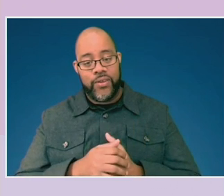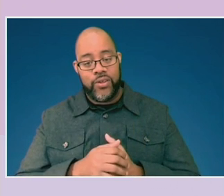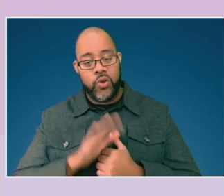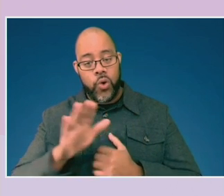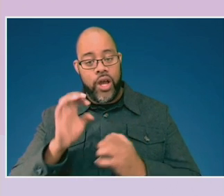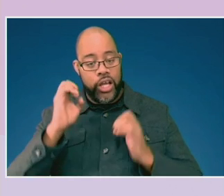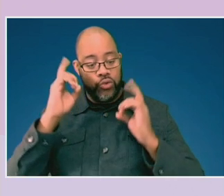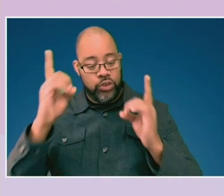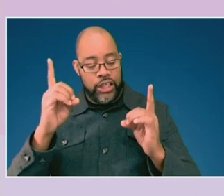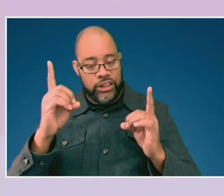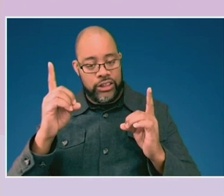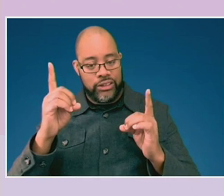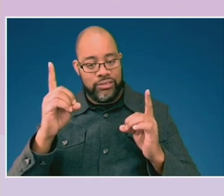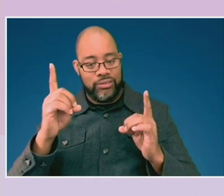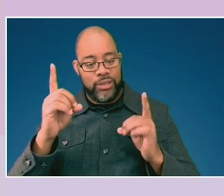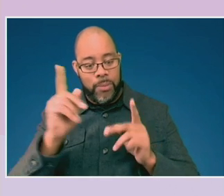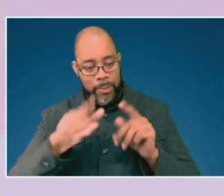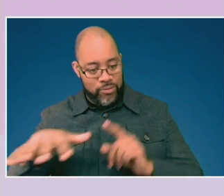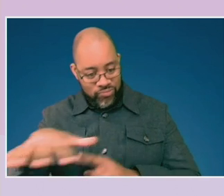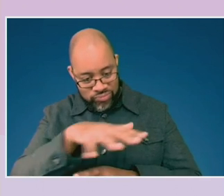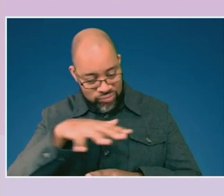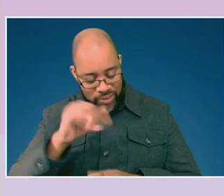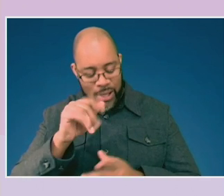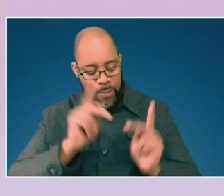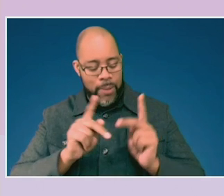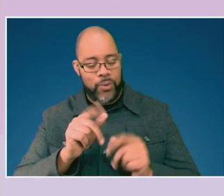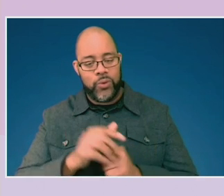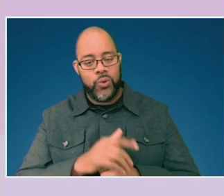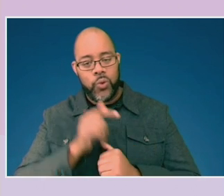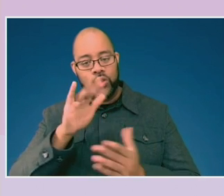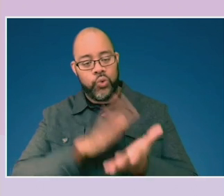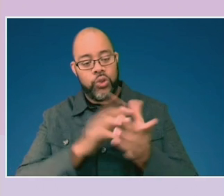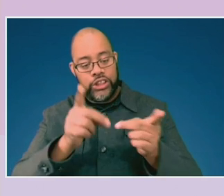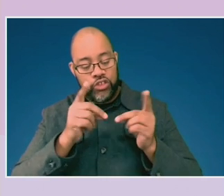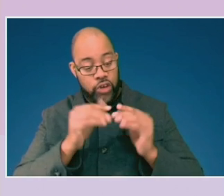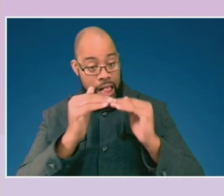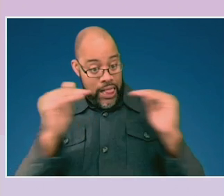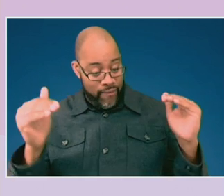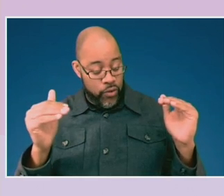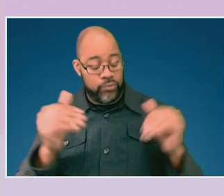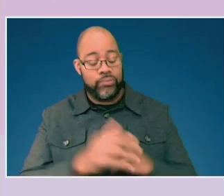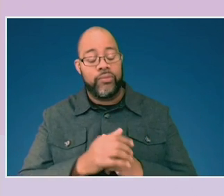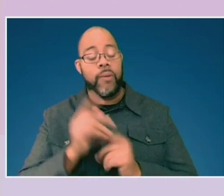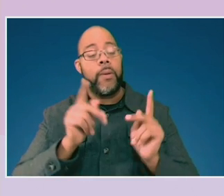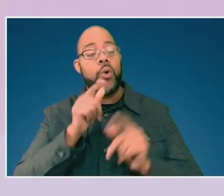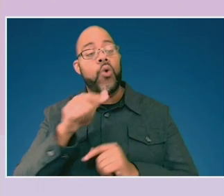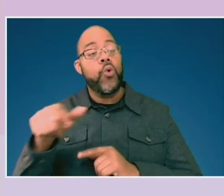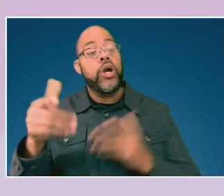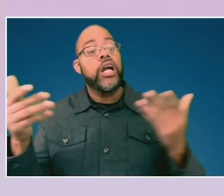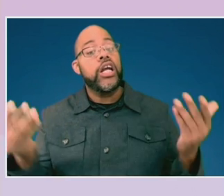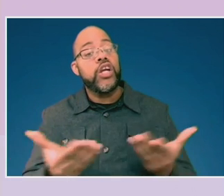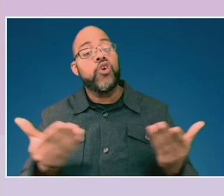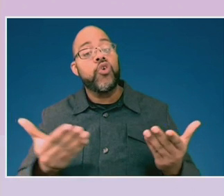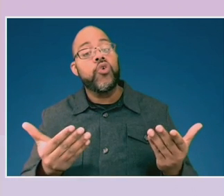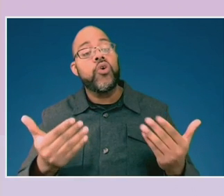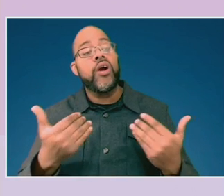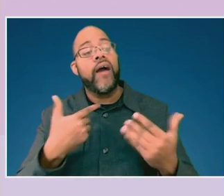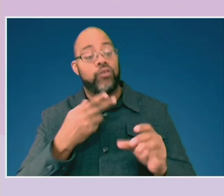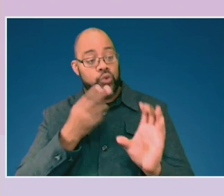education counterparts, and these are folks who are at the school district level. So for those who are here and have joined